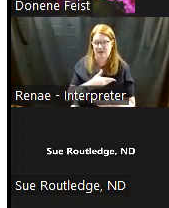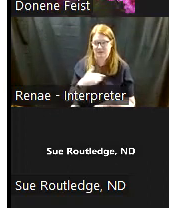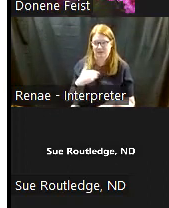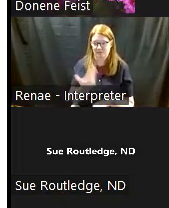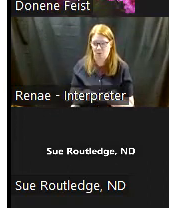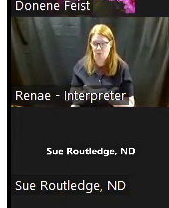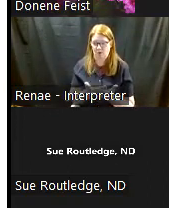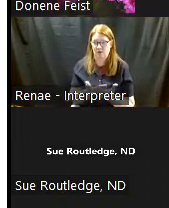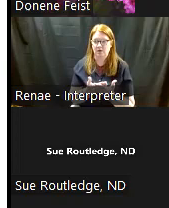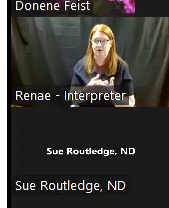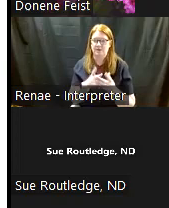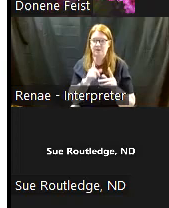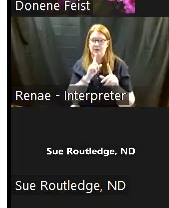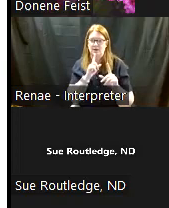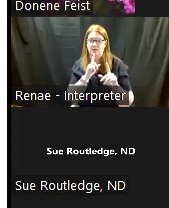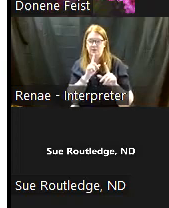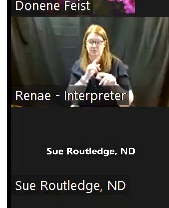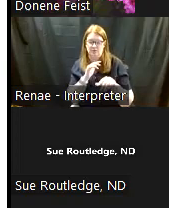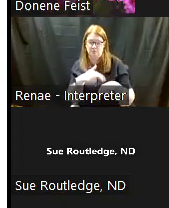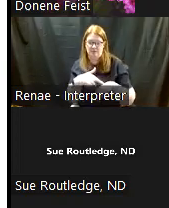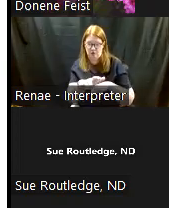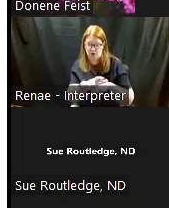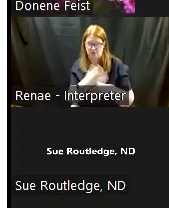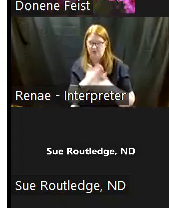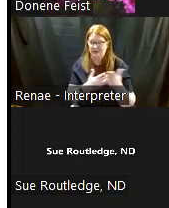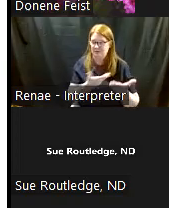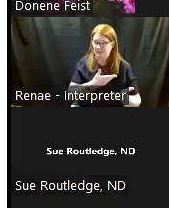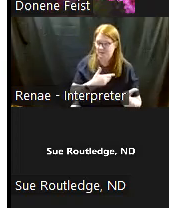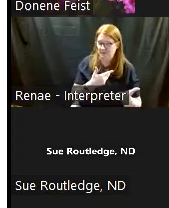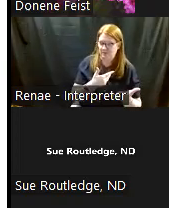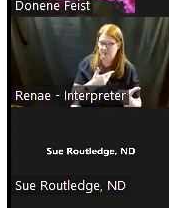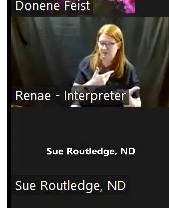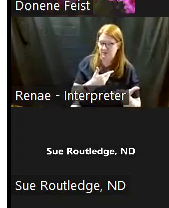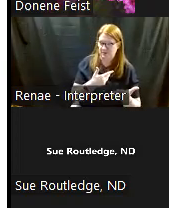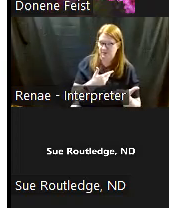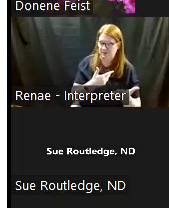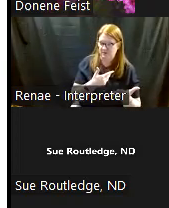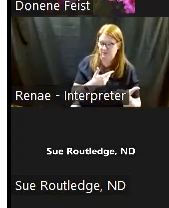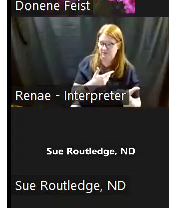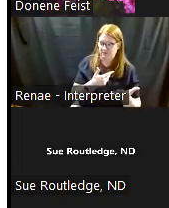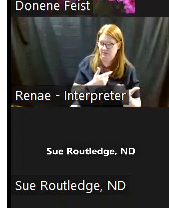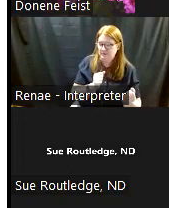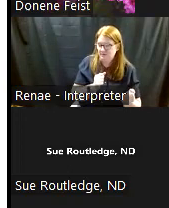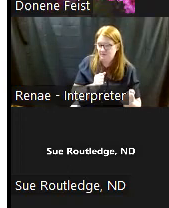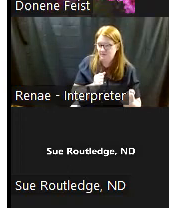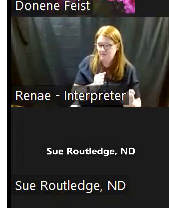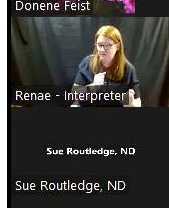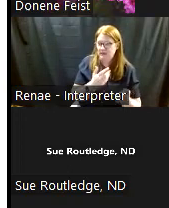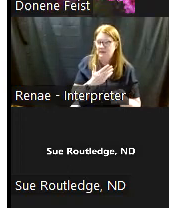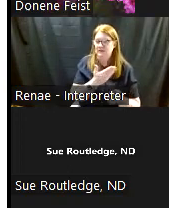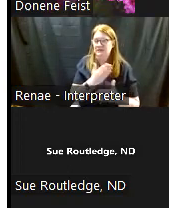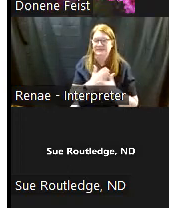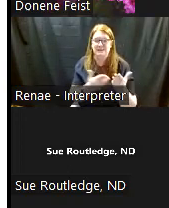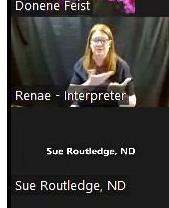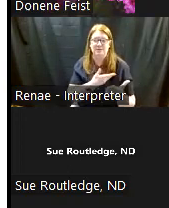2021 that were reported back into Oz. So that could mean some babies were born, but not, or some babies were had hearing loss, but maybe